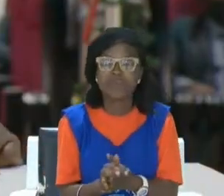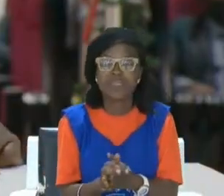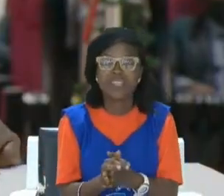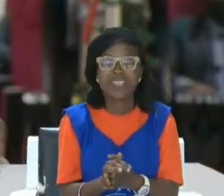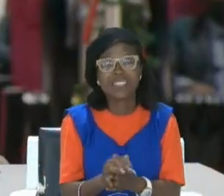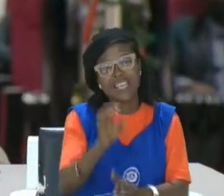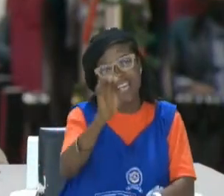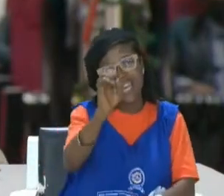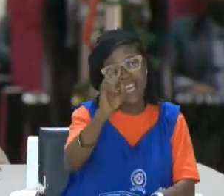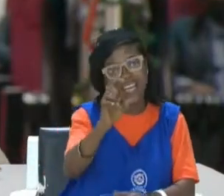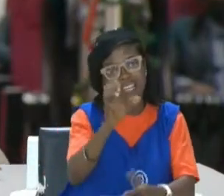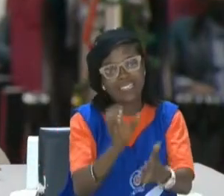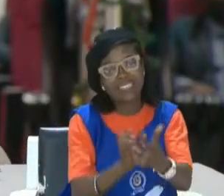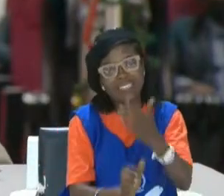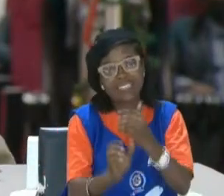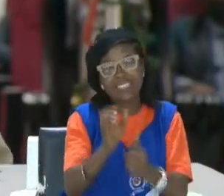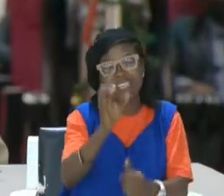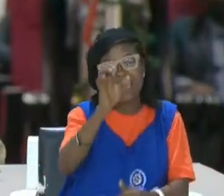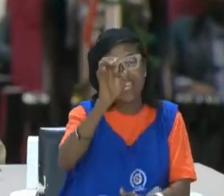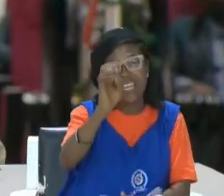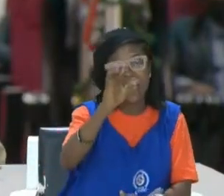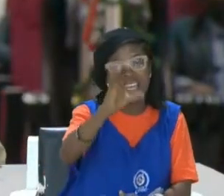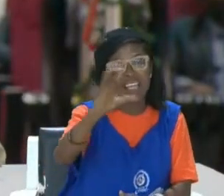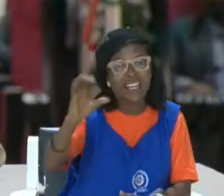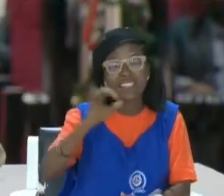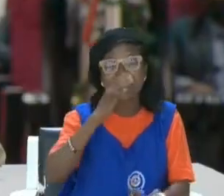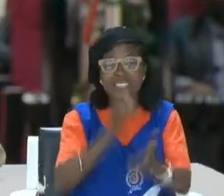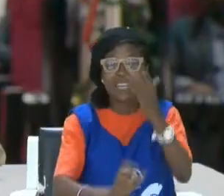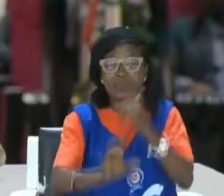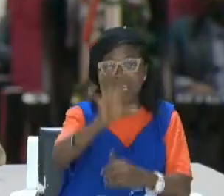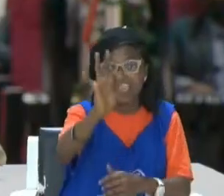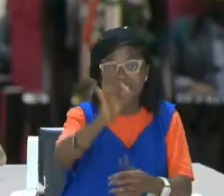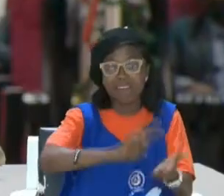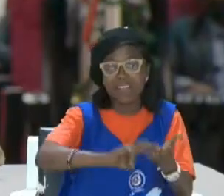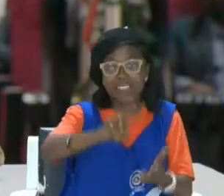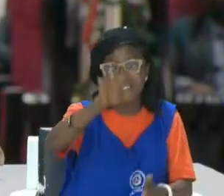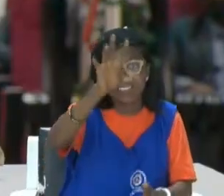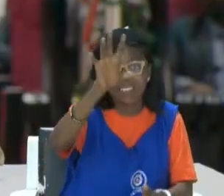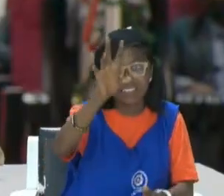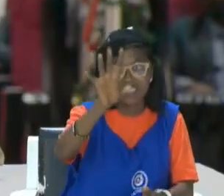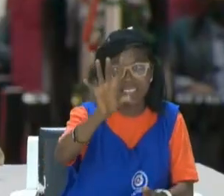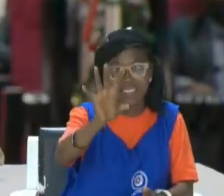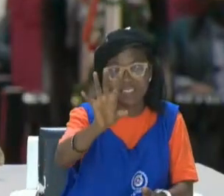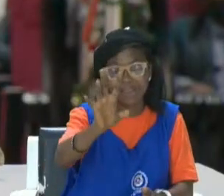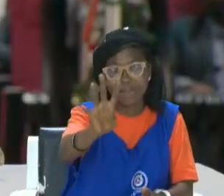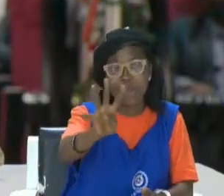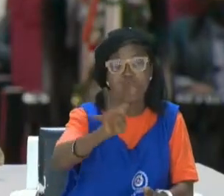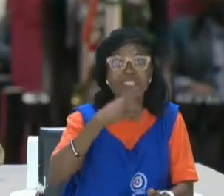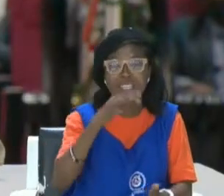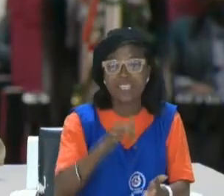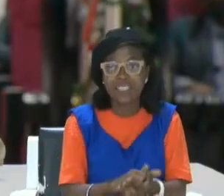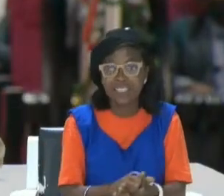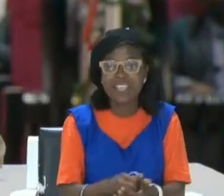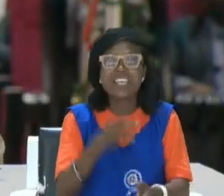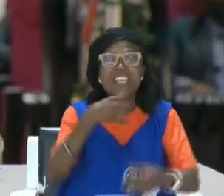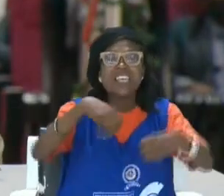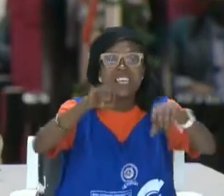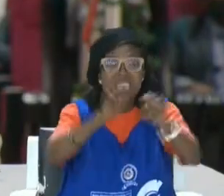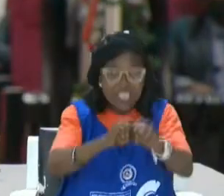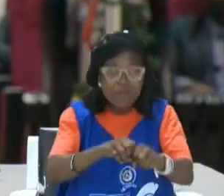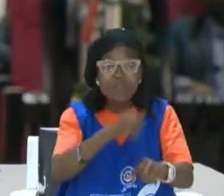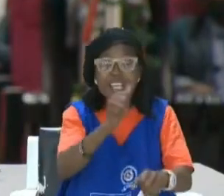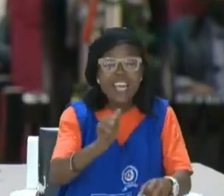Ecclesiastes chapter 9 verse 4. Ecclesiastes chapter 9 verse 4 says, Even a living